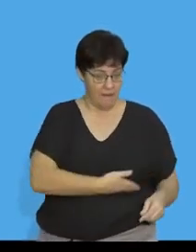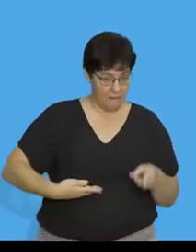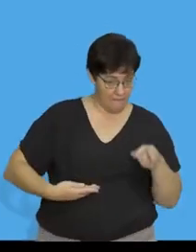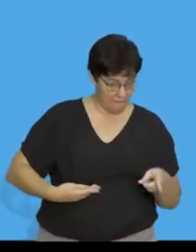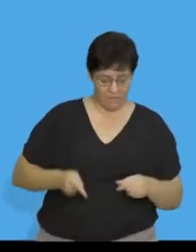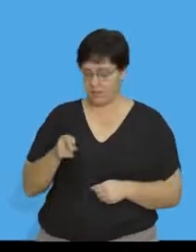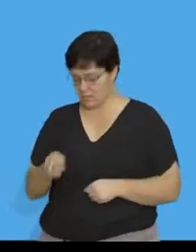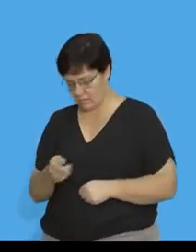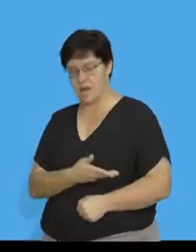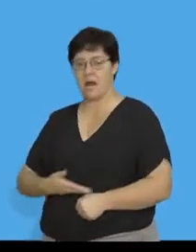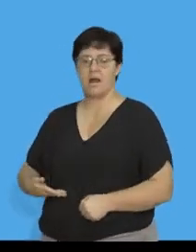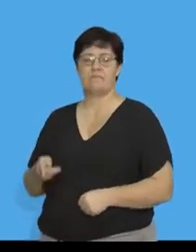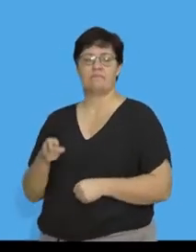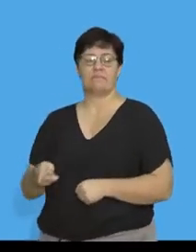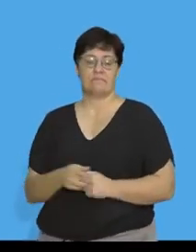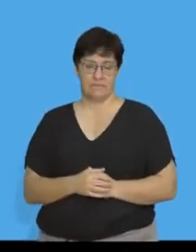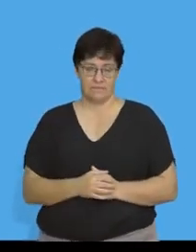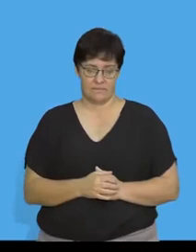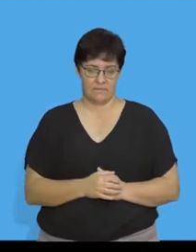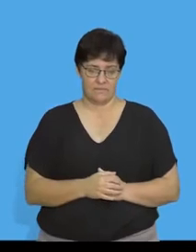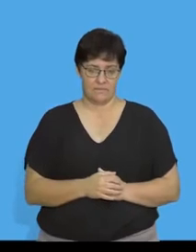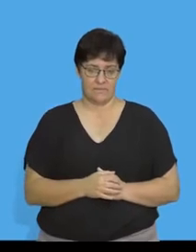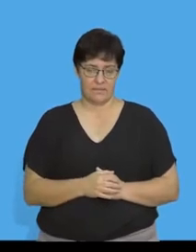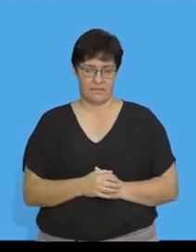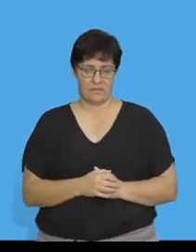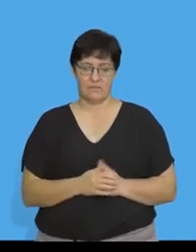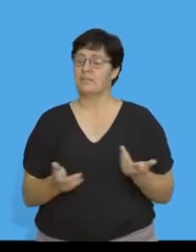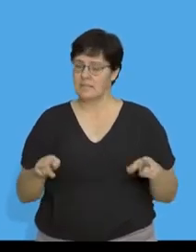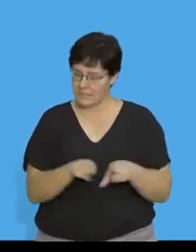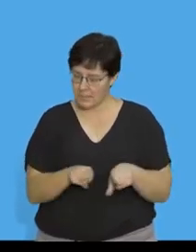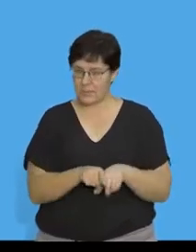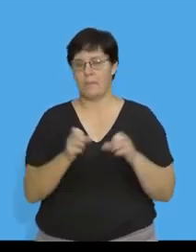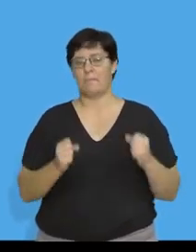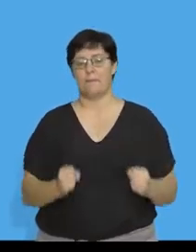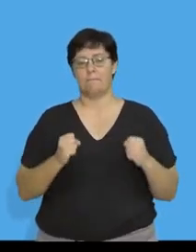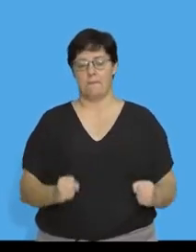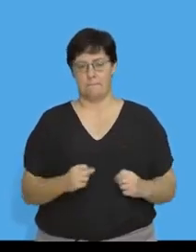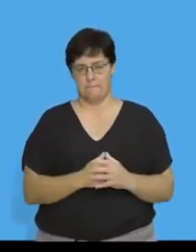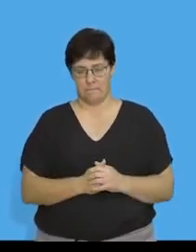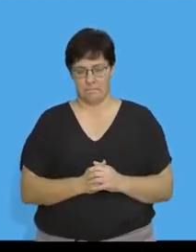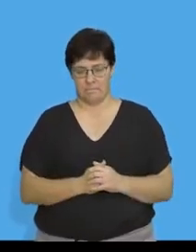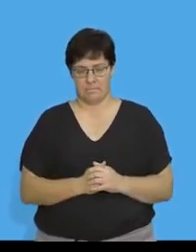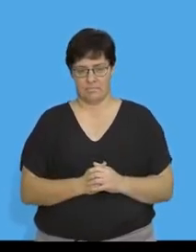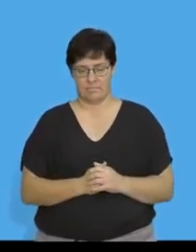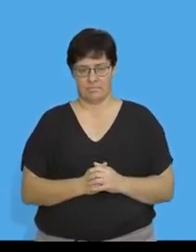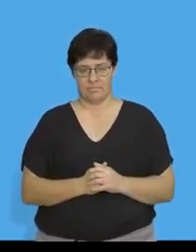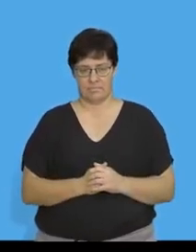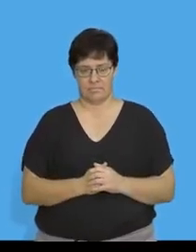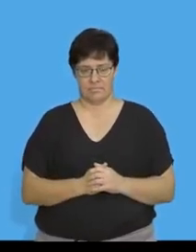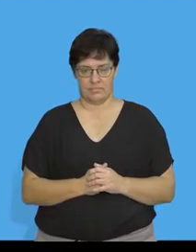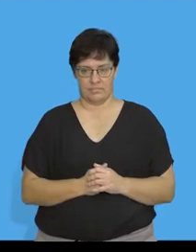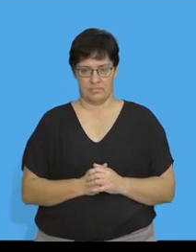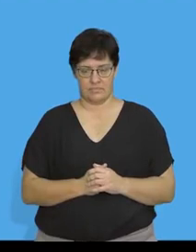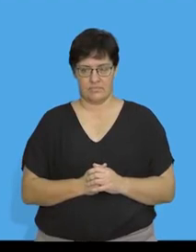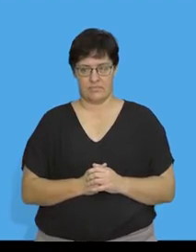of that as dividing, or we can think of it as multiplying by a fraction, by 1 over a value. So